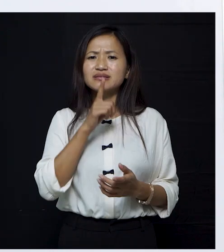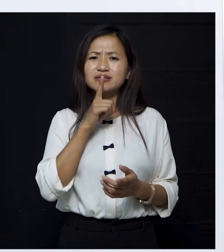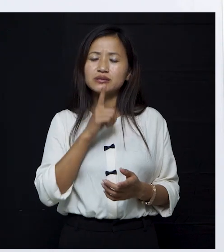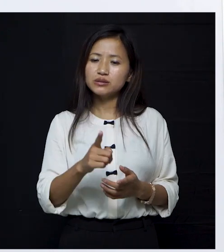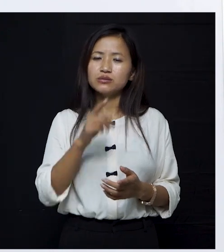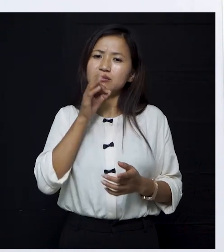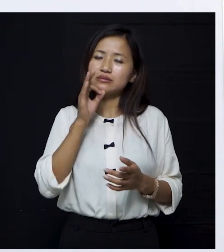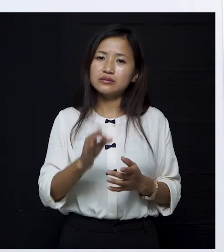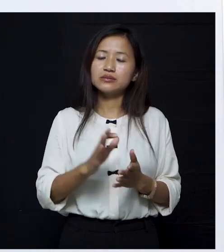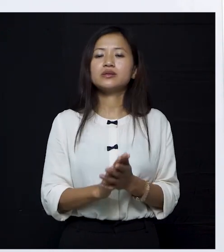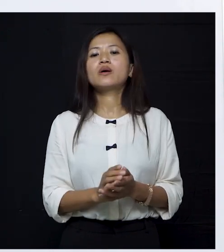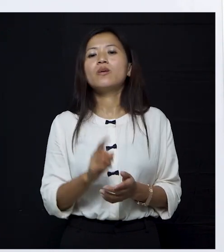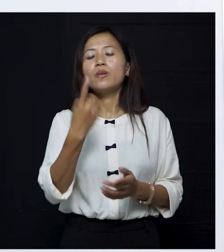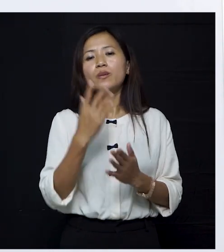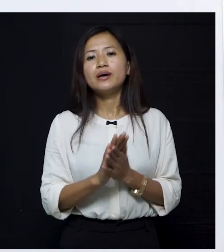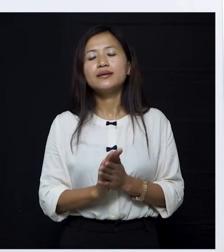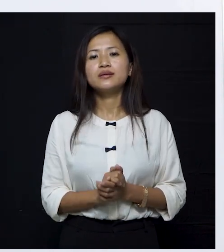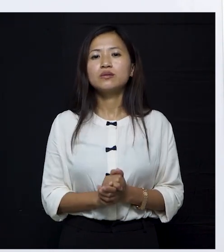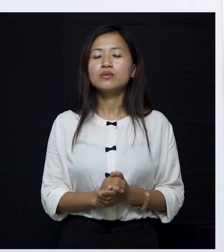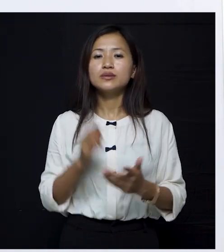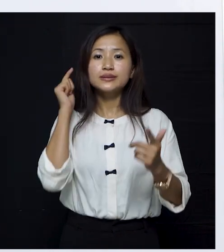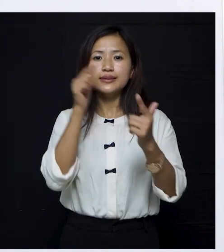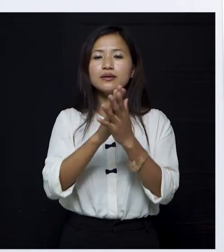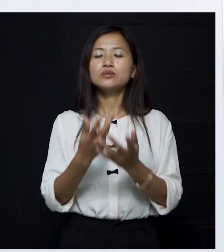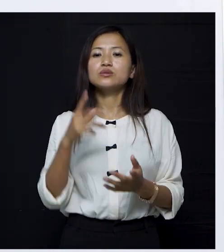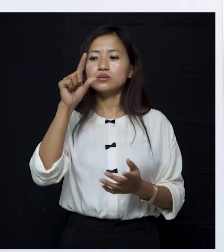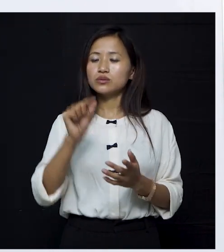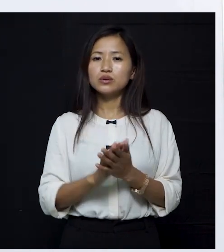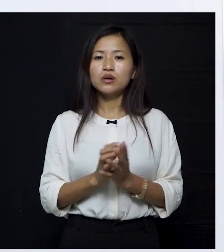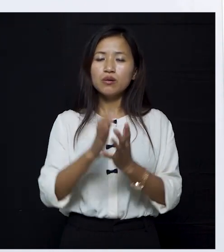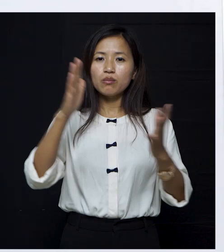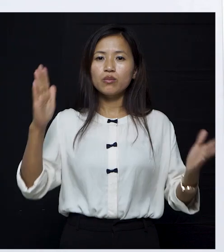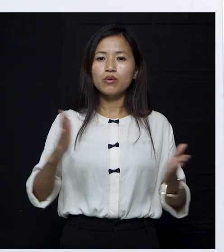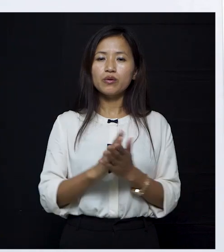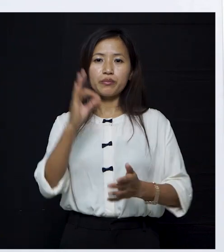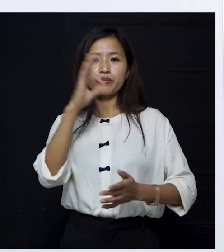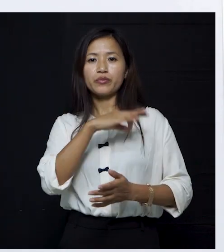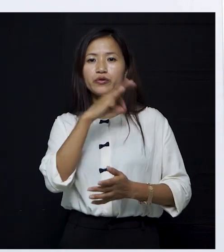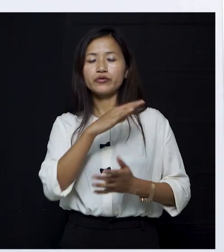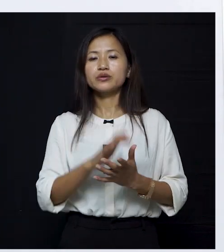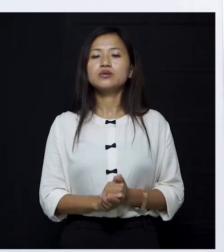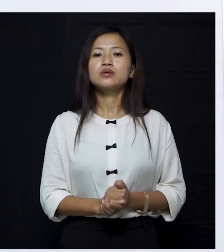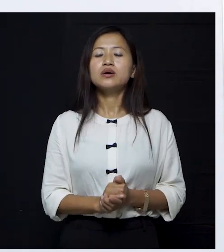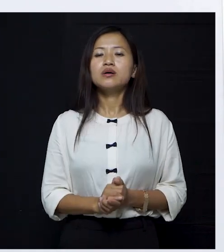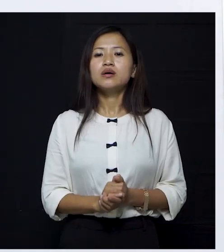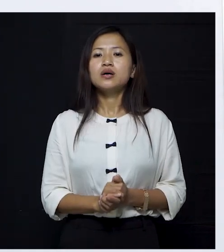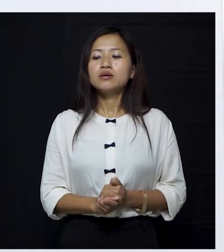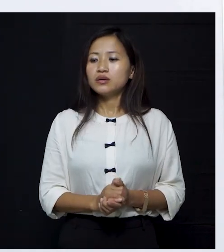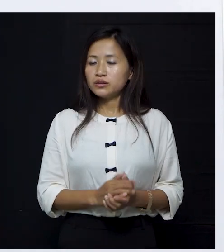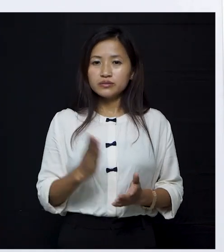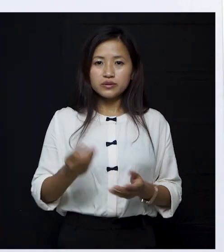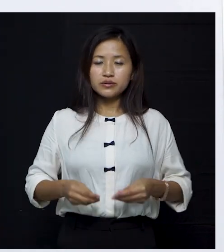right one, okay? So here what they tend to do is, in order to make more profit also, okay? In order to make more profit,